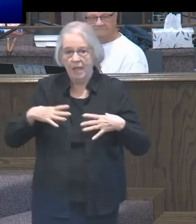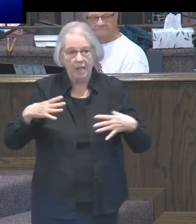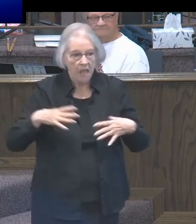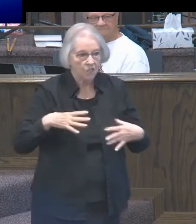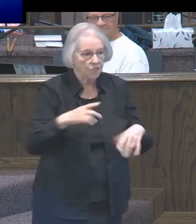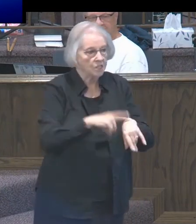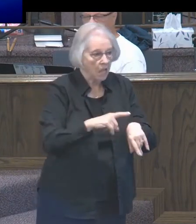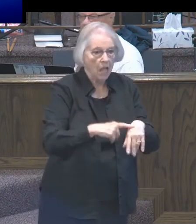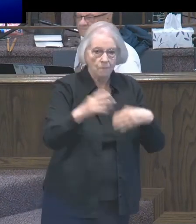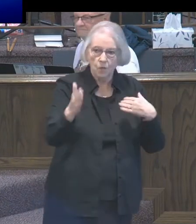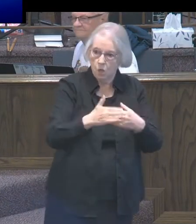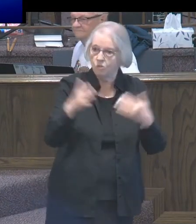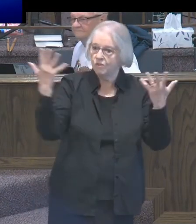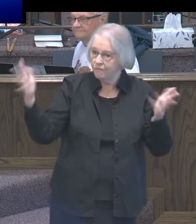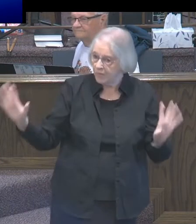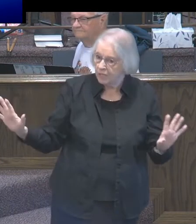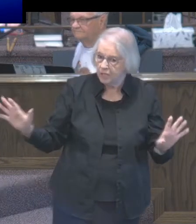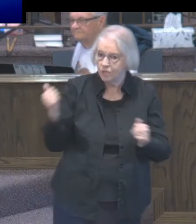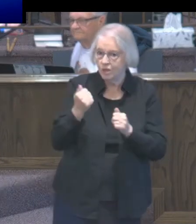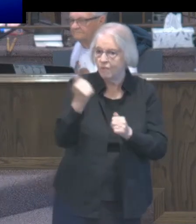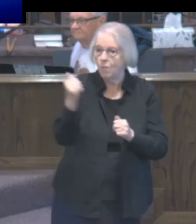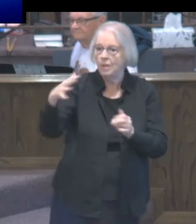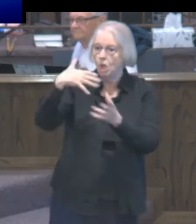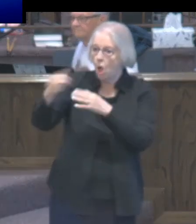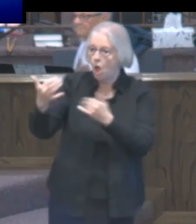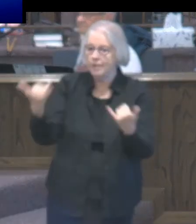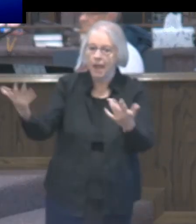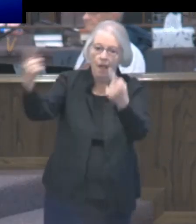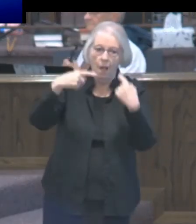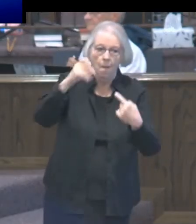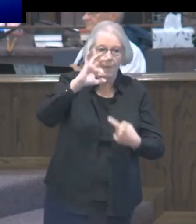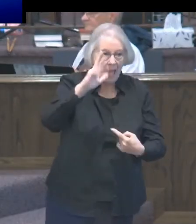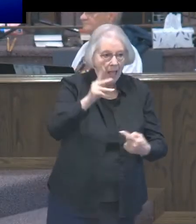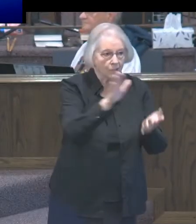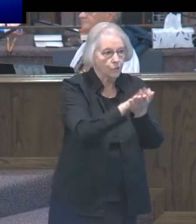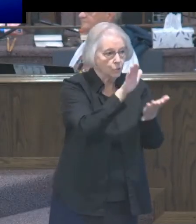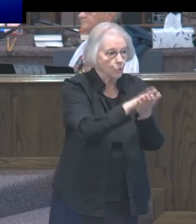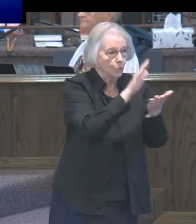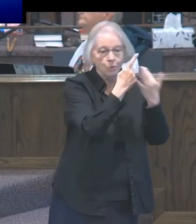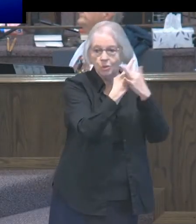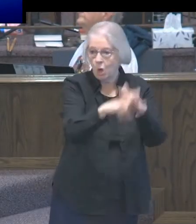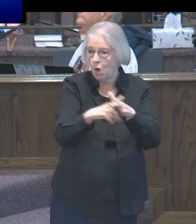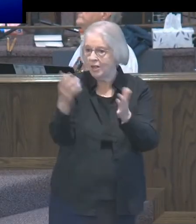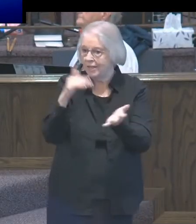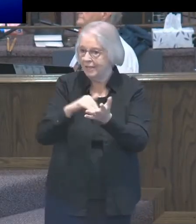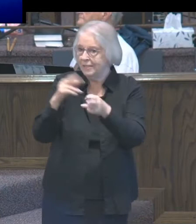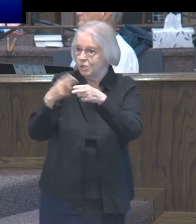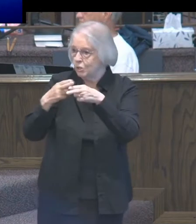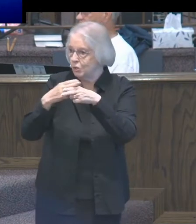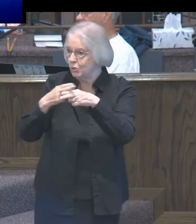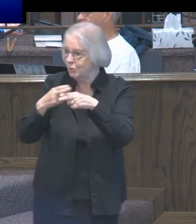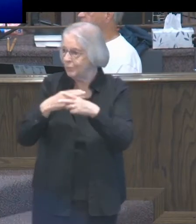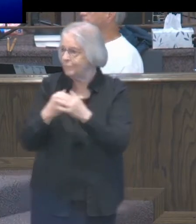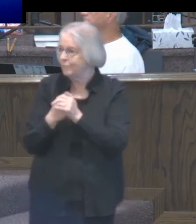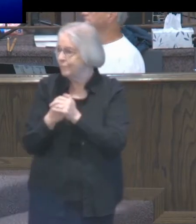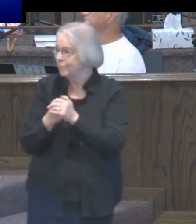and before we're getting ready to go to school, so it is good to see quite a few people here. I know we're going to be